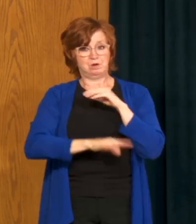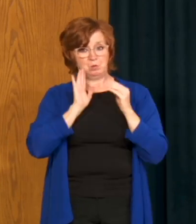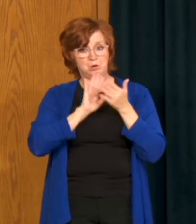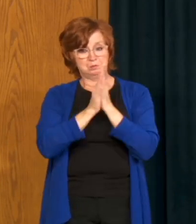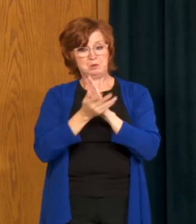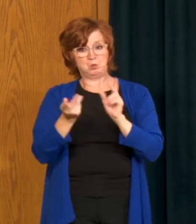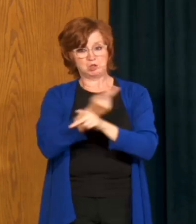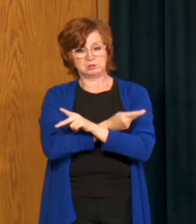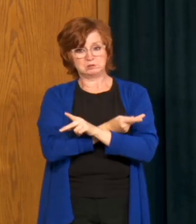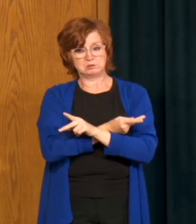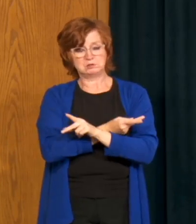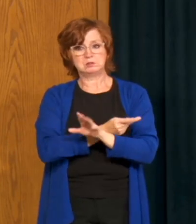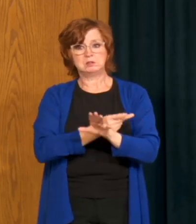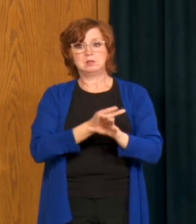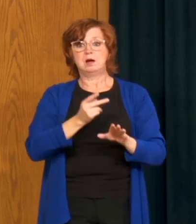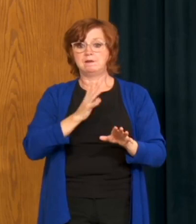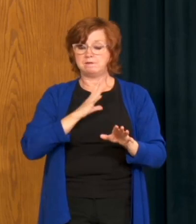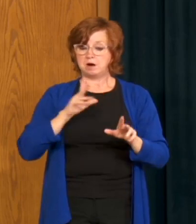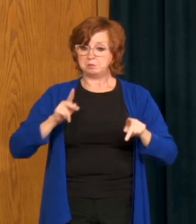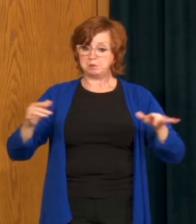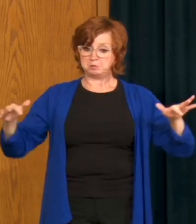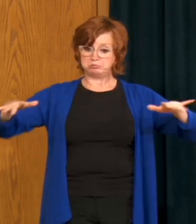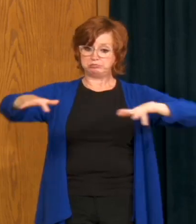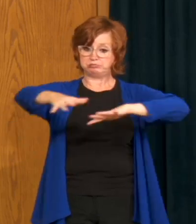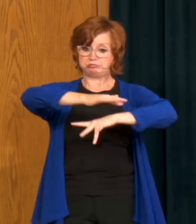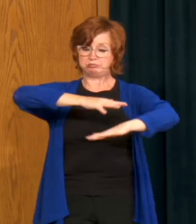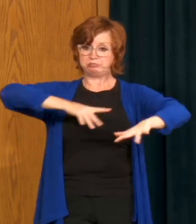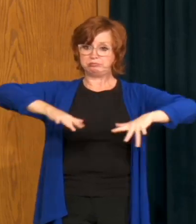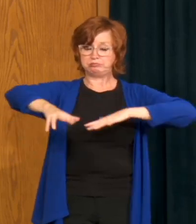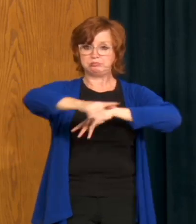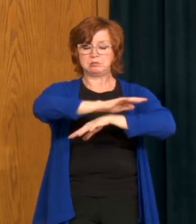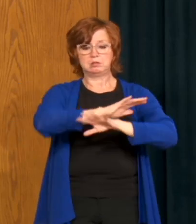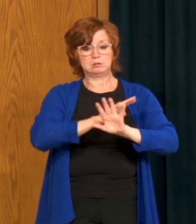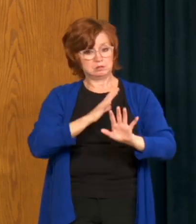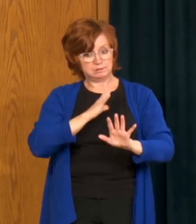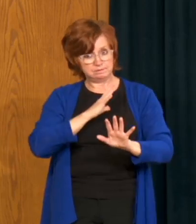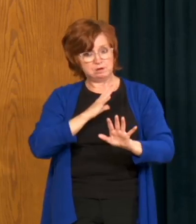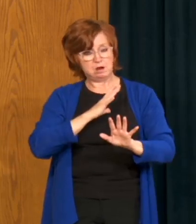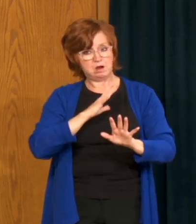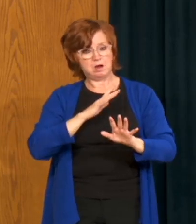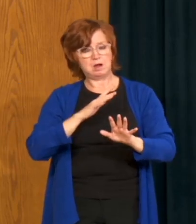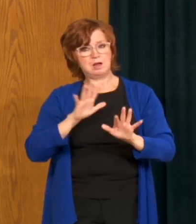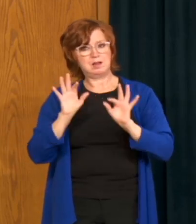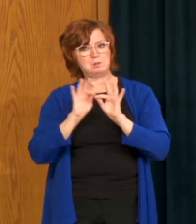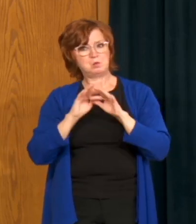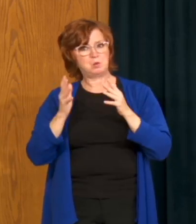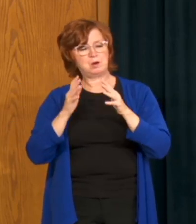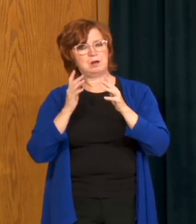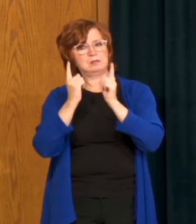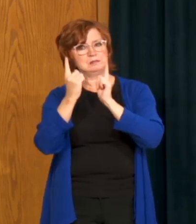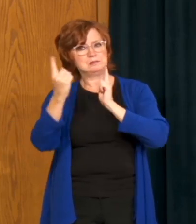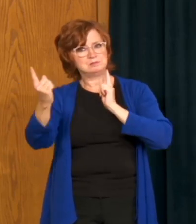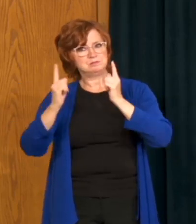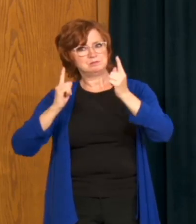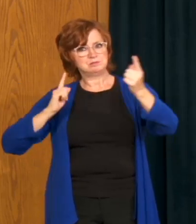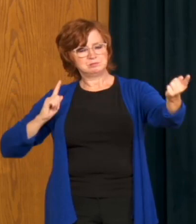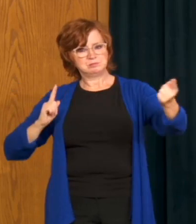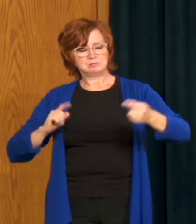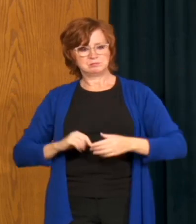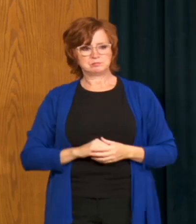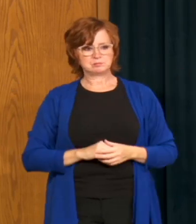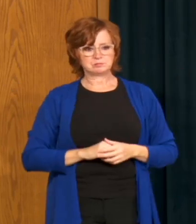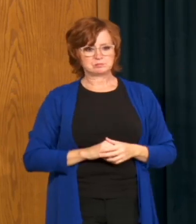opening. And that's fine. But within that, we have to maintain our physical distancing. So when we see a case who